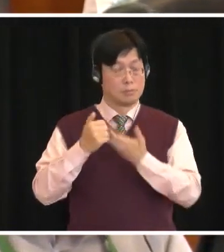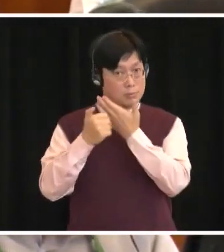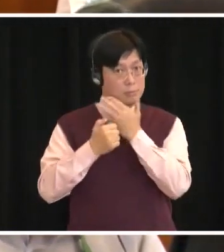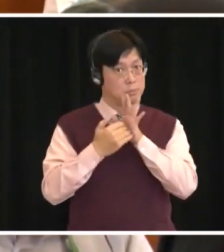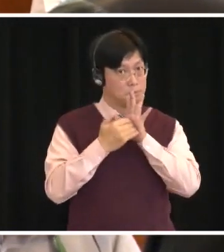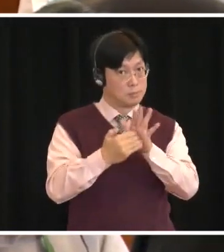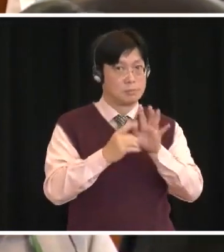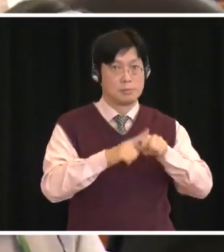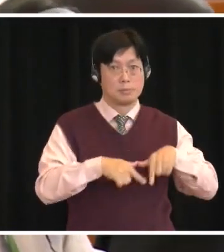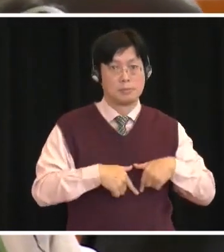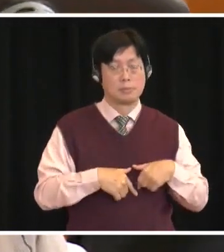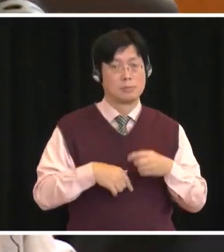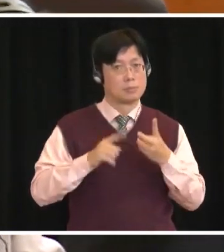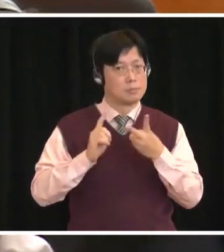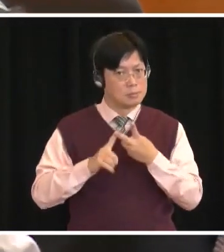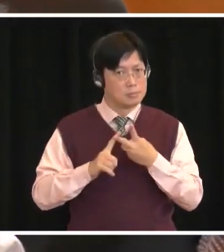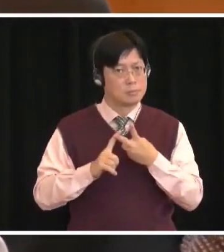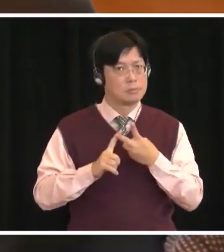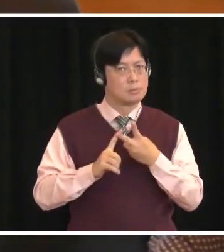prevention centers.